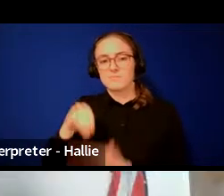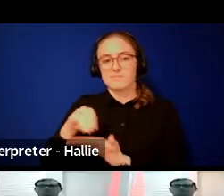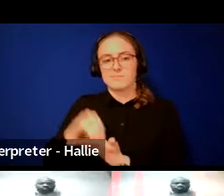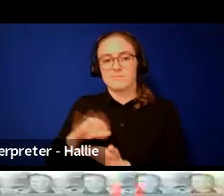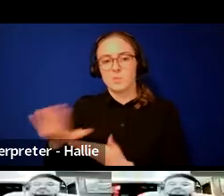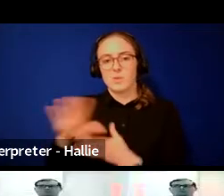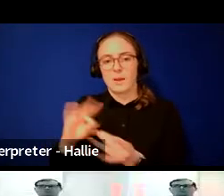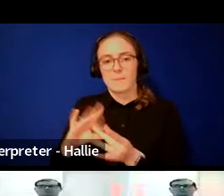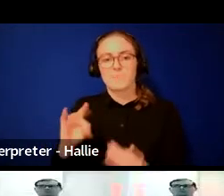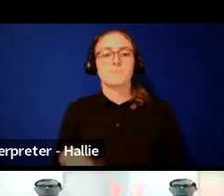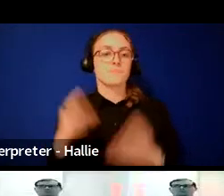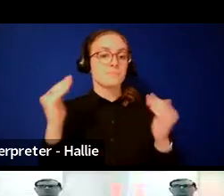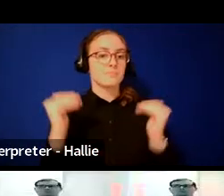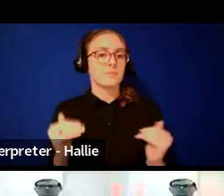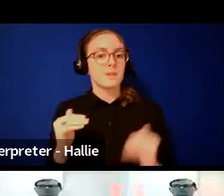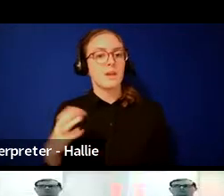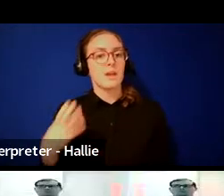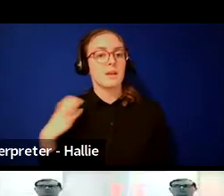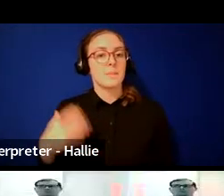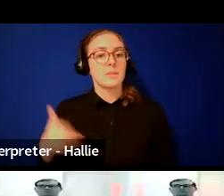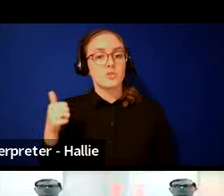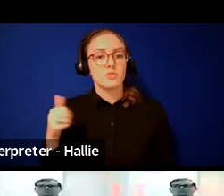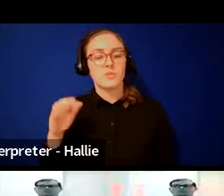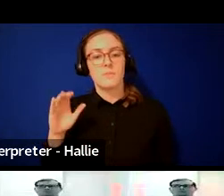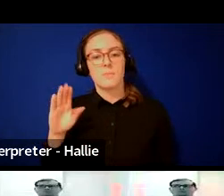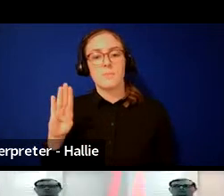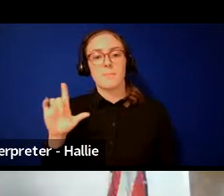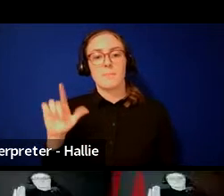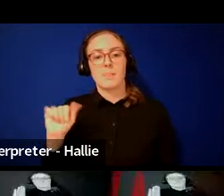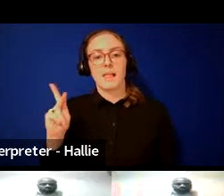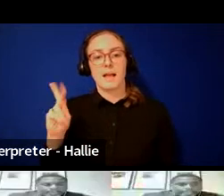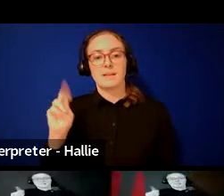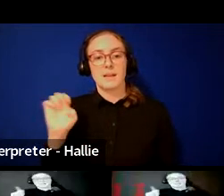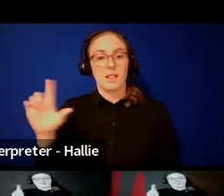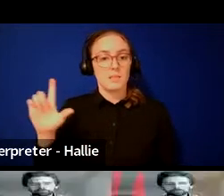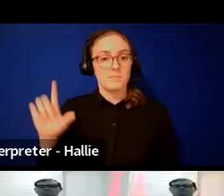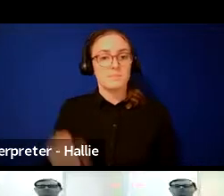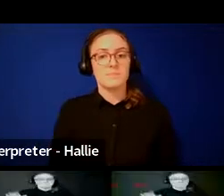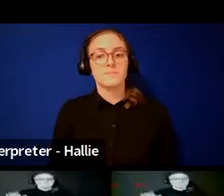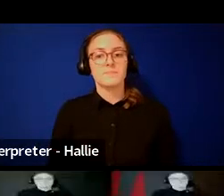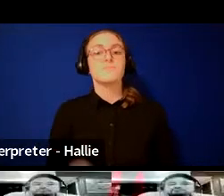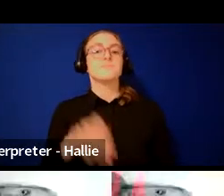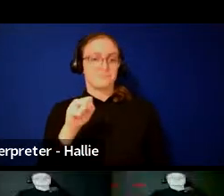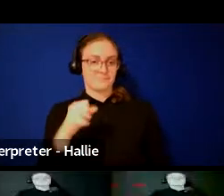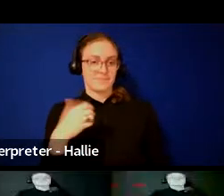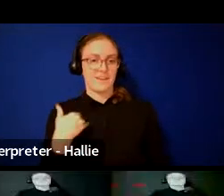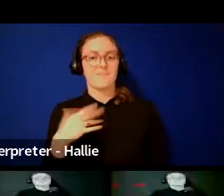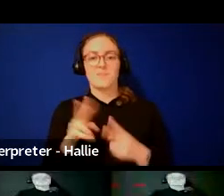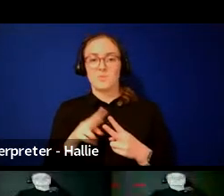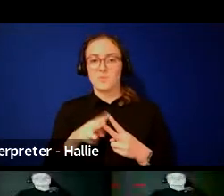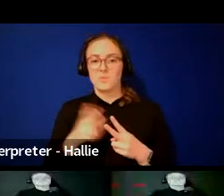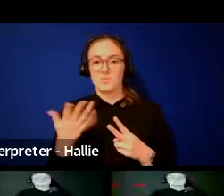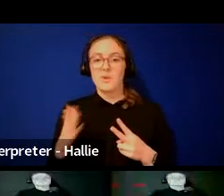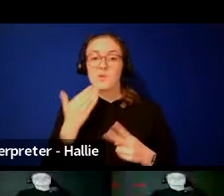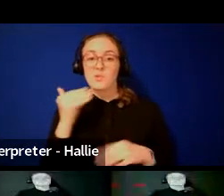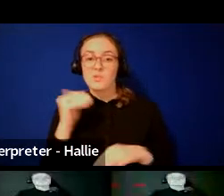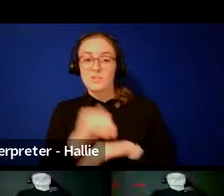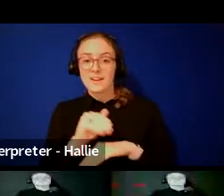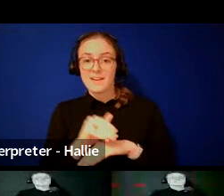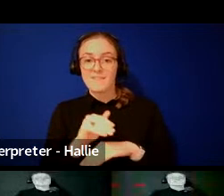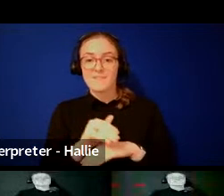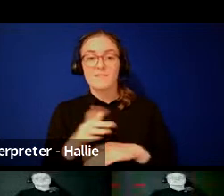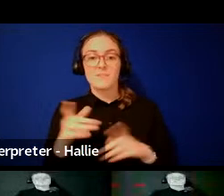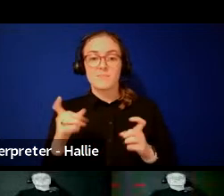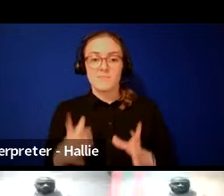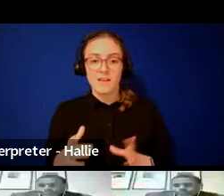And Commissioner Black now, any questions for Director Hunter? Yes, I only have two. Good evening, Director Hunter. I'm Commissioner